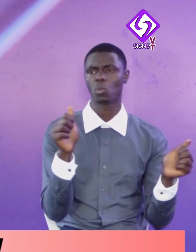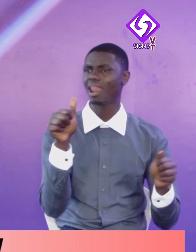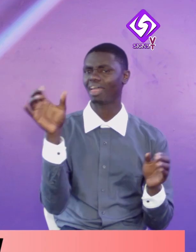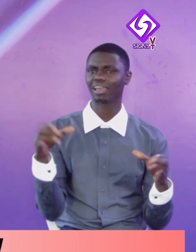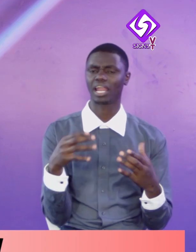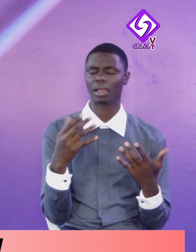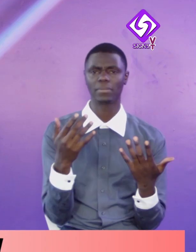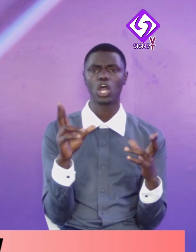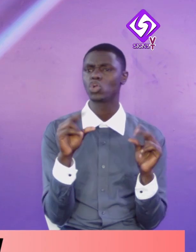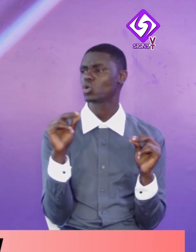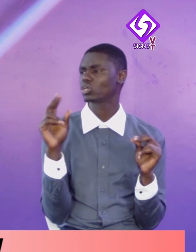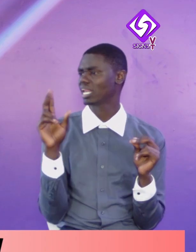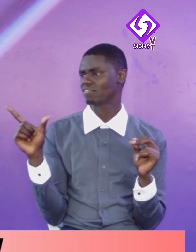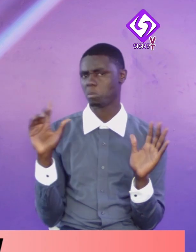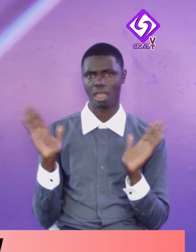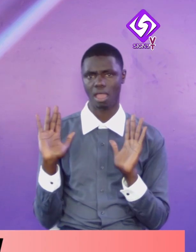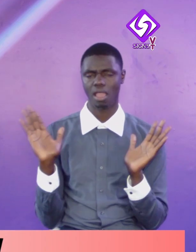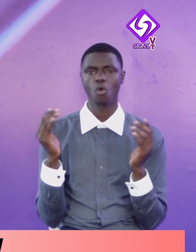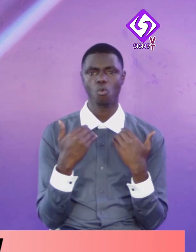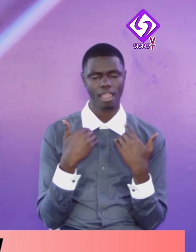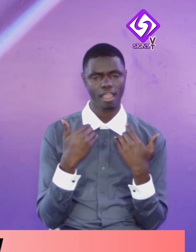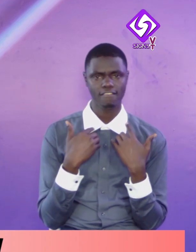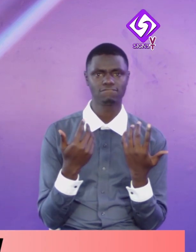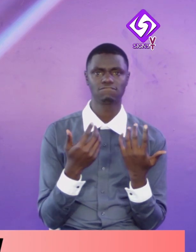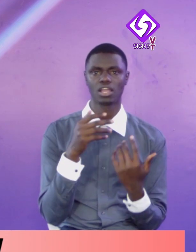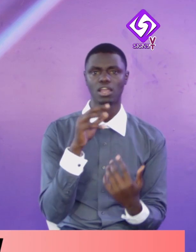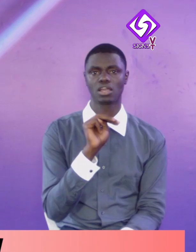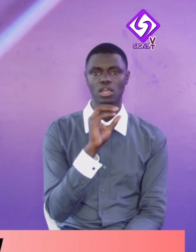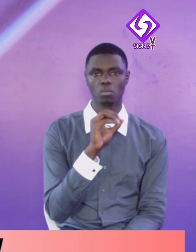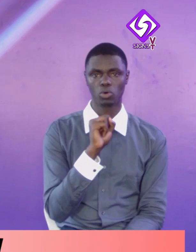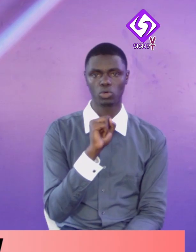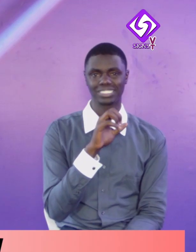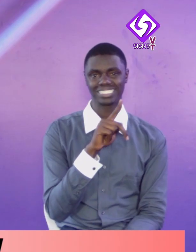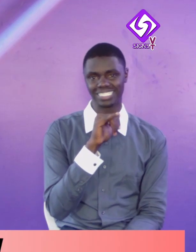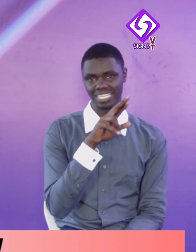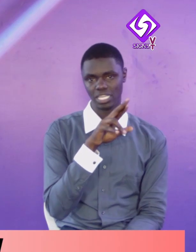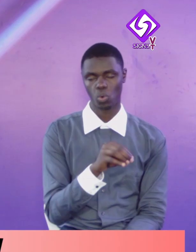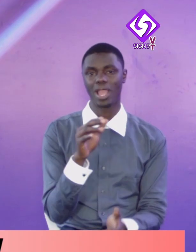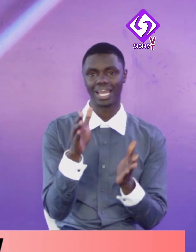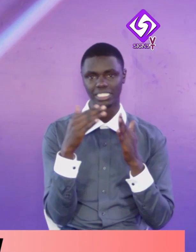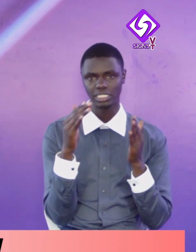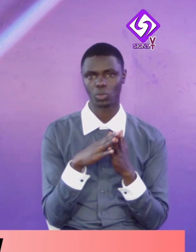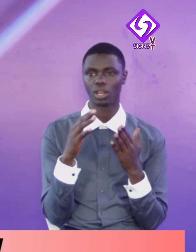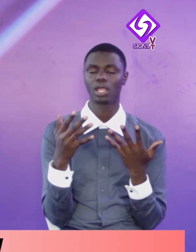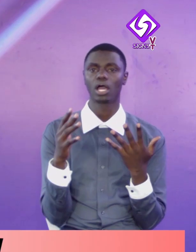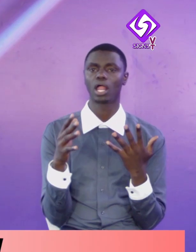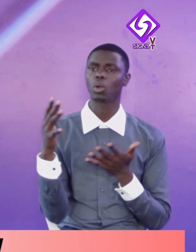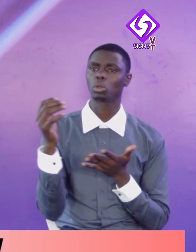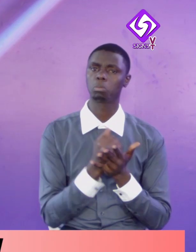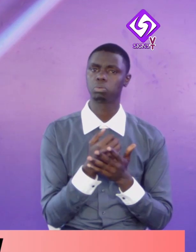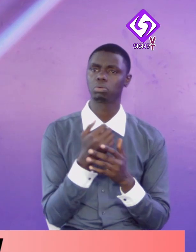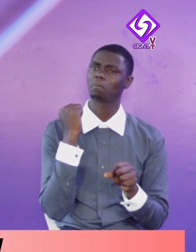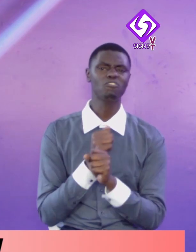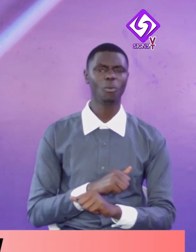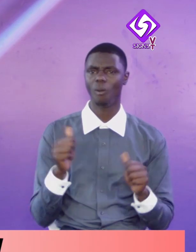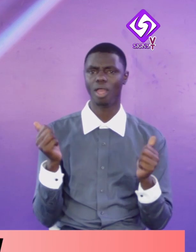not like Liverpool. We have Mosquito of Arsenal. He was just a wonder kid from somewhere else. He's